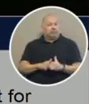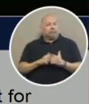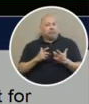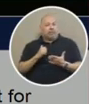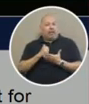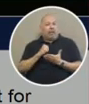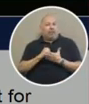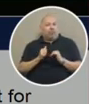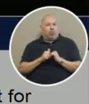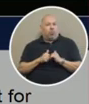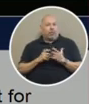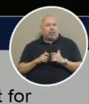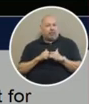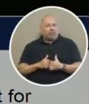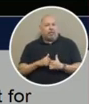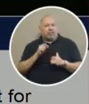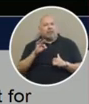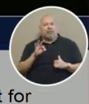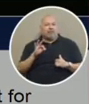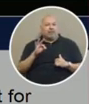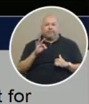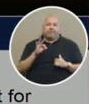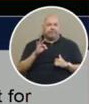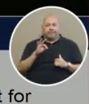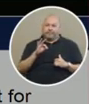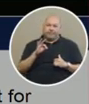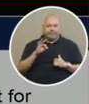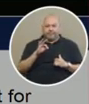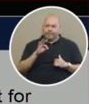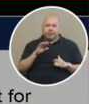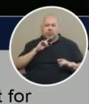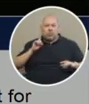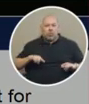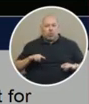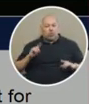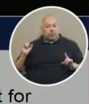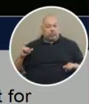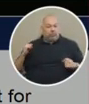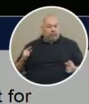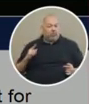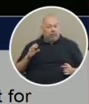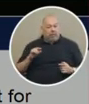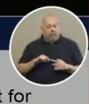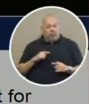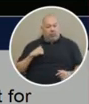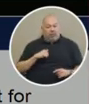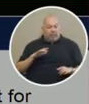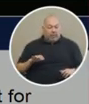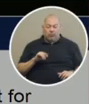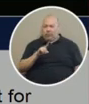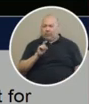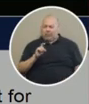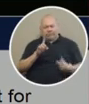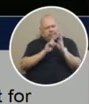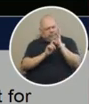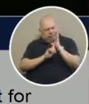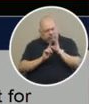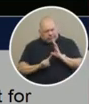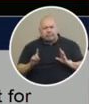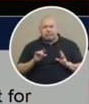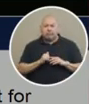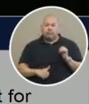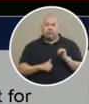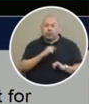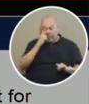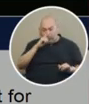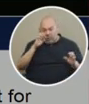to assist with the compliance of the orders to date. We've conducted hundreds of inspections, primarily